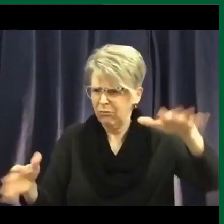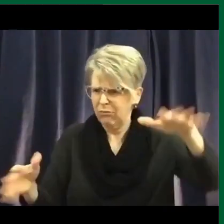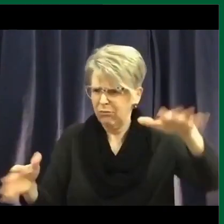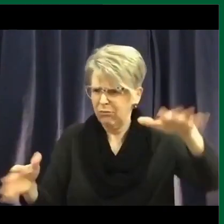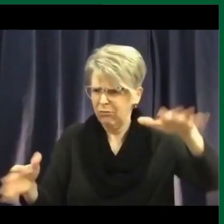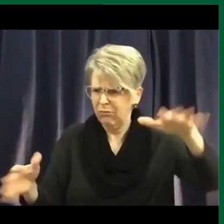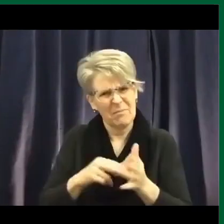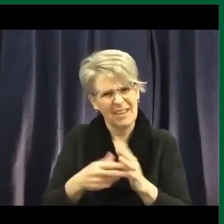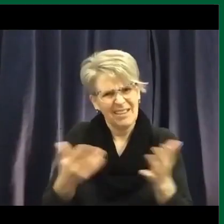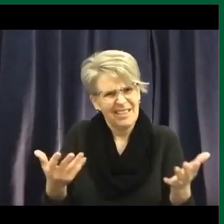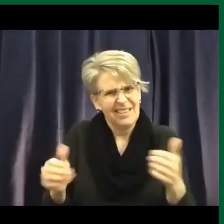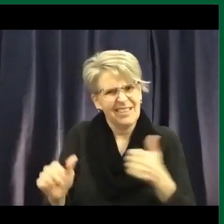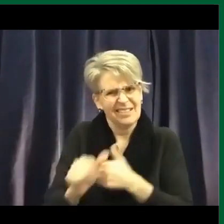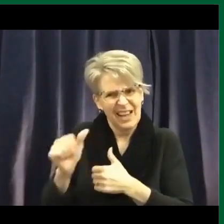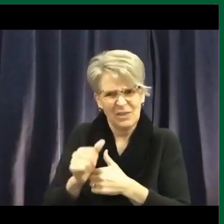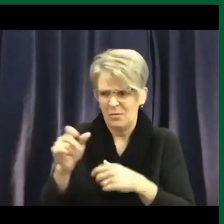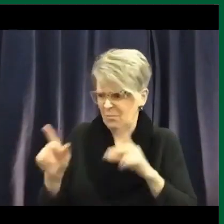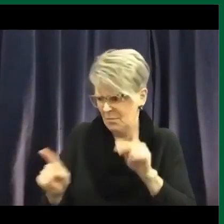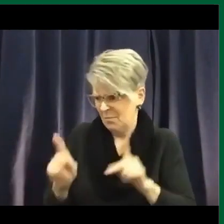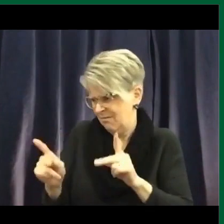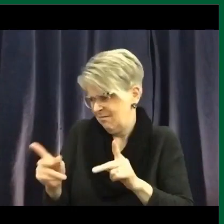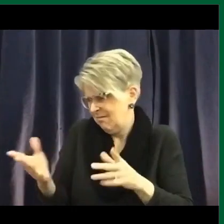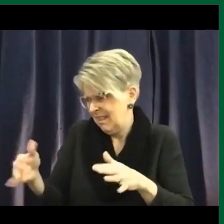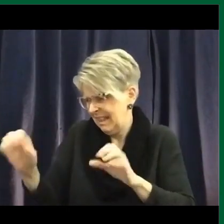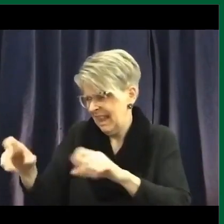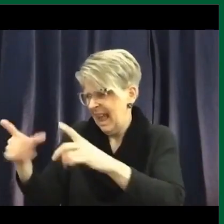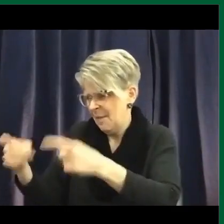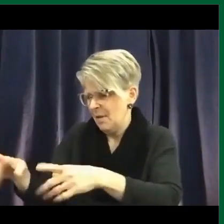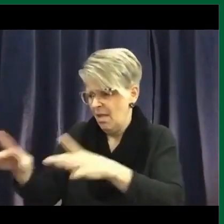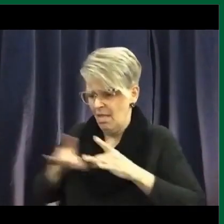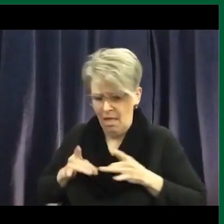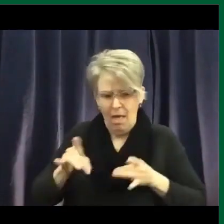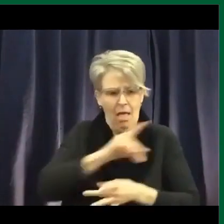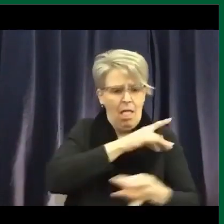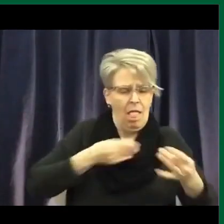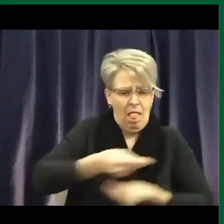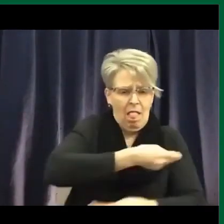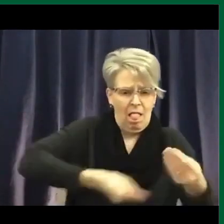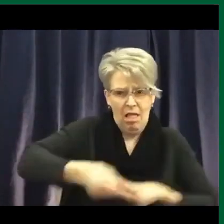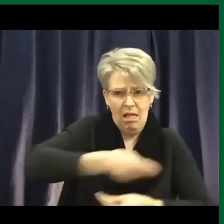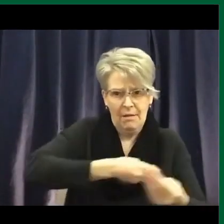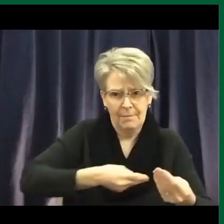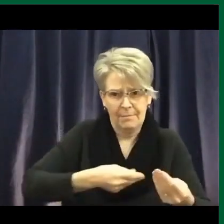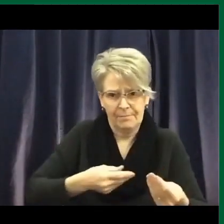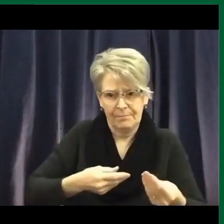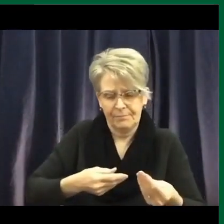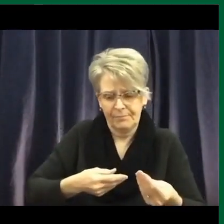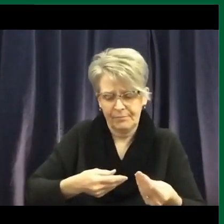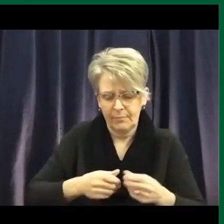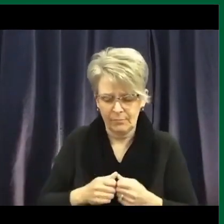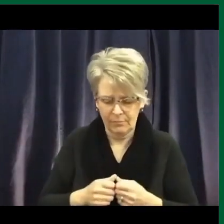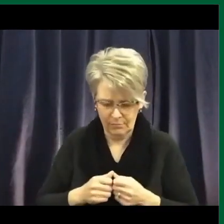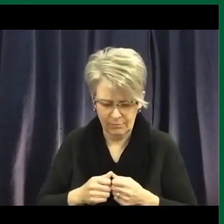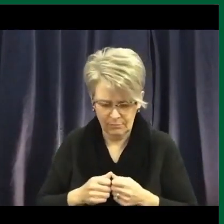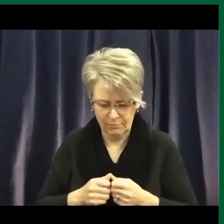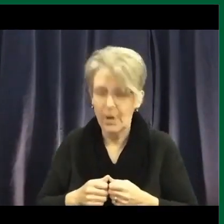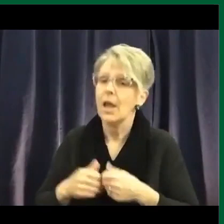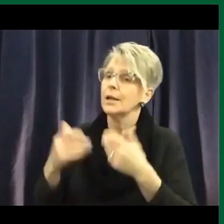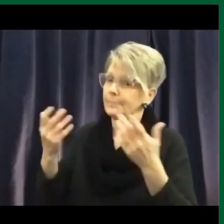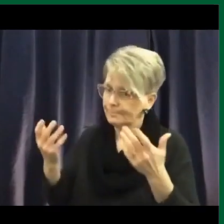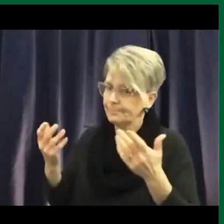of danger of people passing the virus to each other in that setting? Yeah, so the variants of concern have been shown to